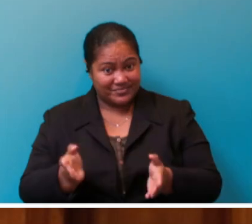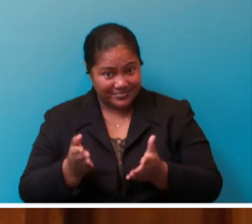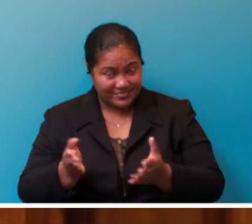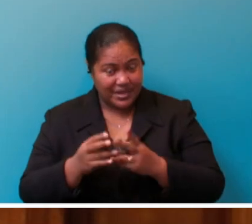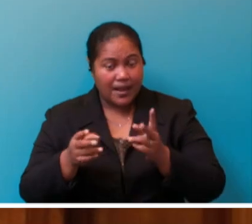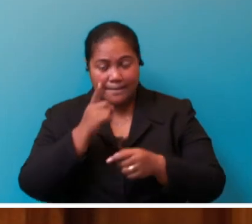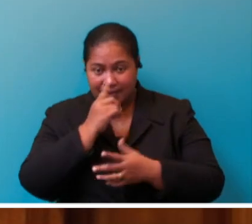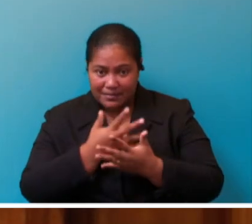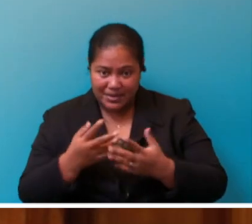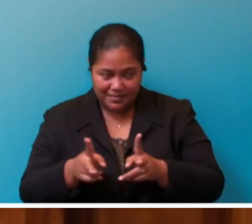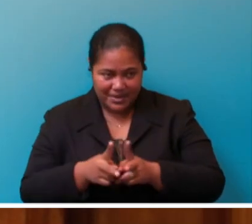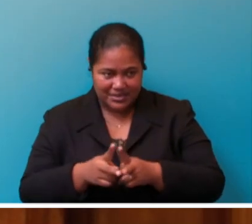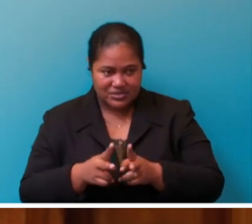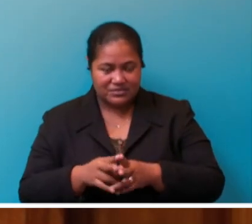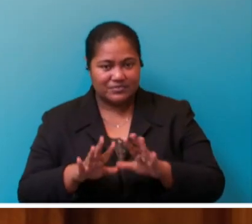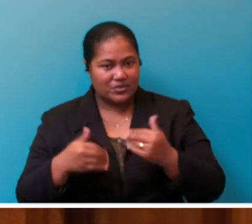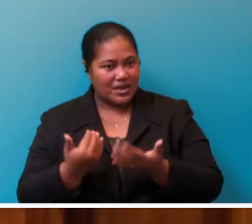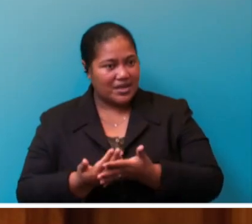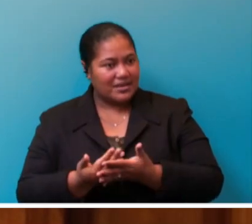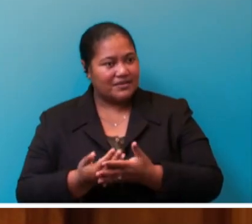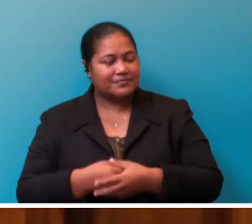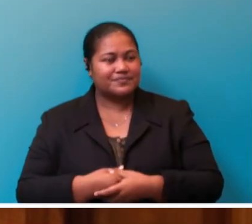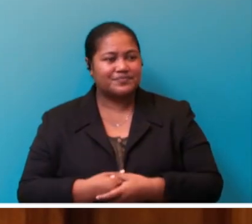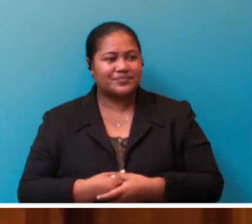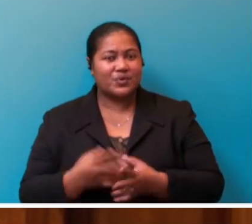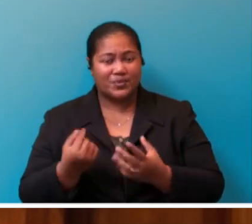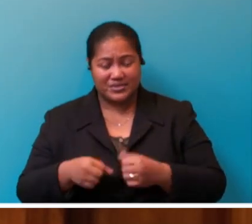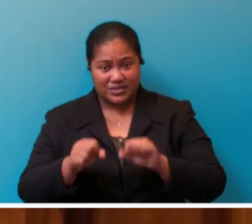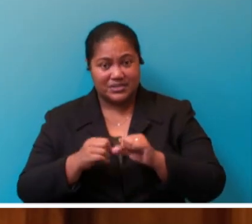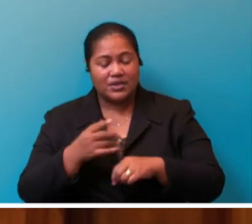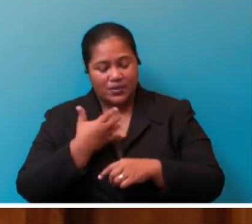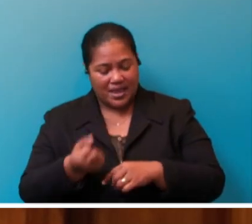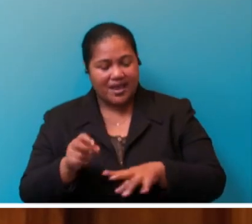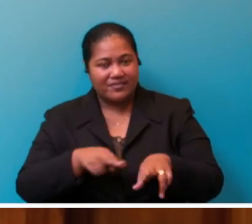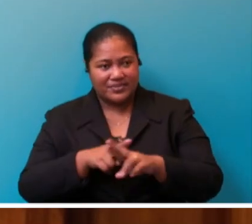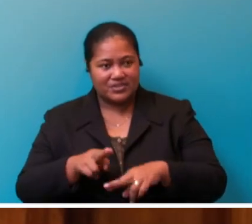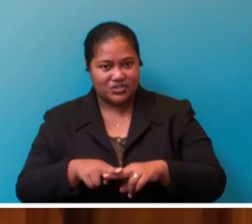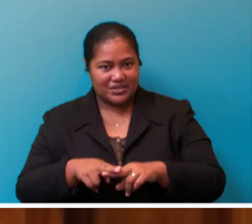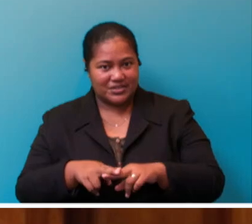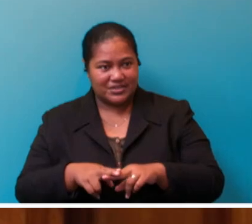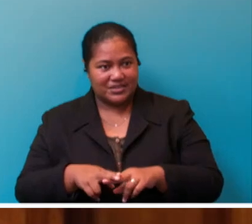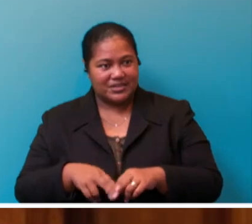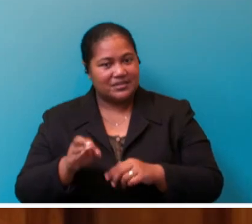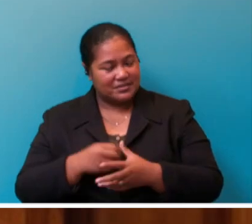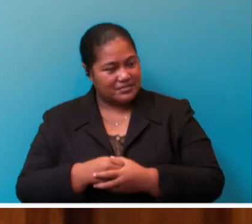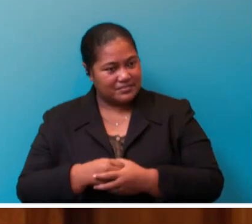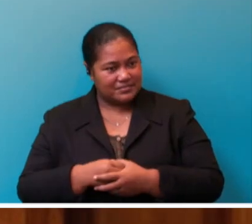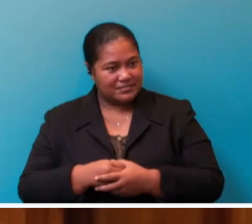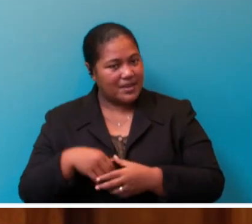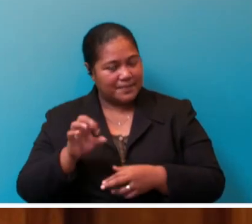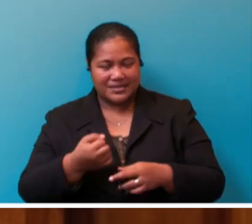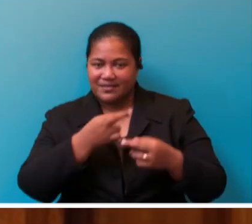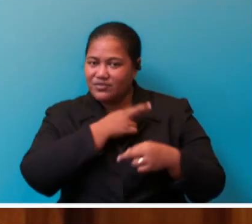partnerships and aligning with regional maritime strategies, we are positioning Fiji and the Pacific as a preferred and responsible